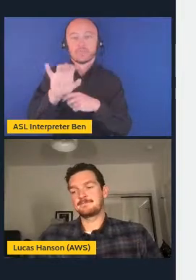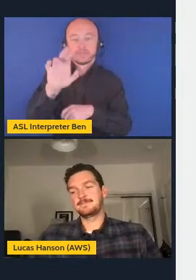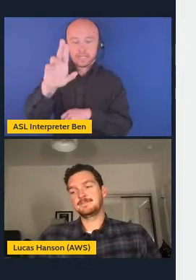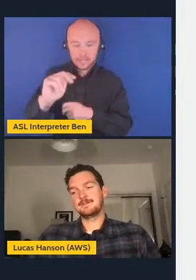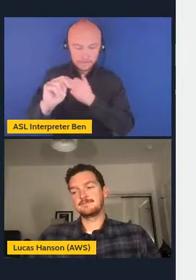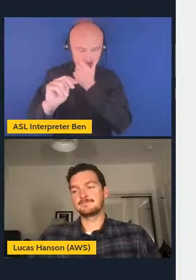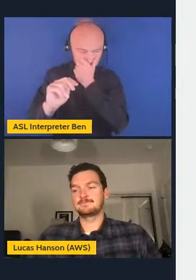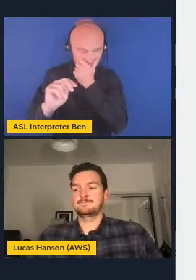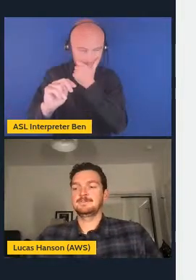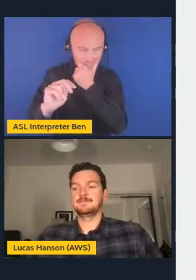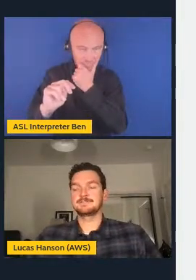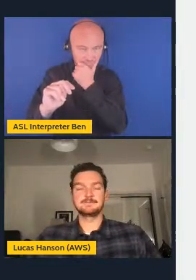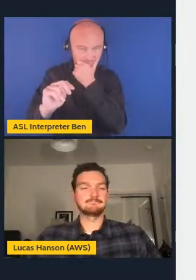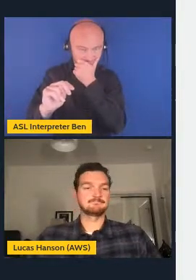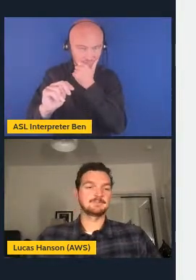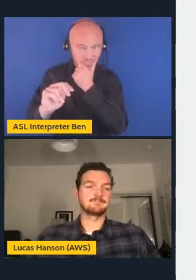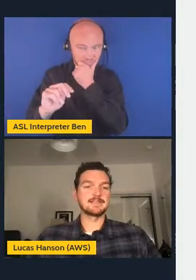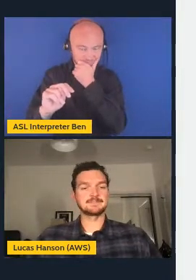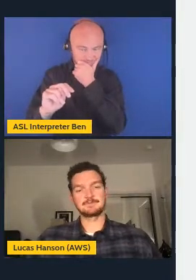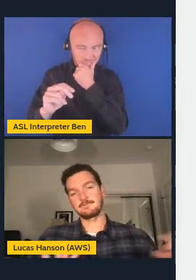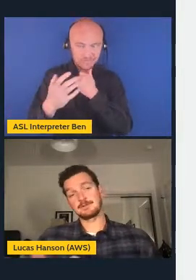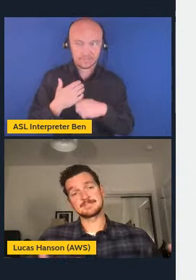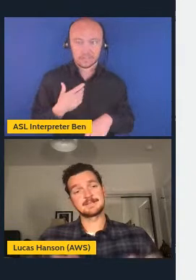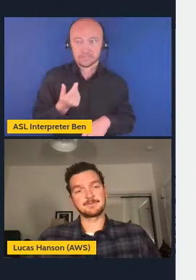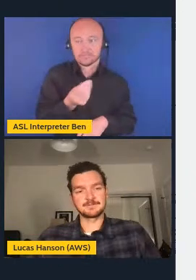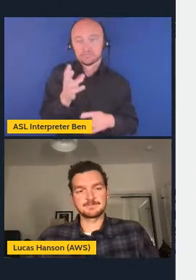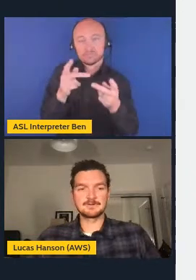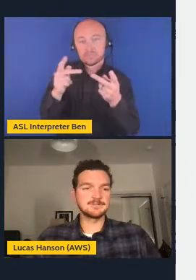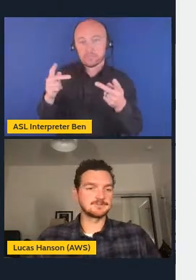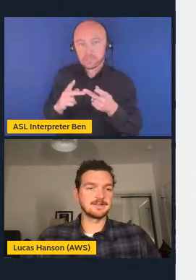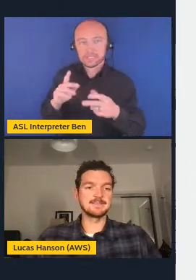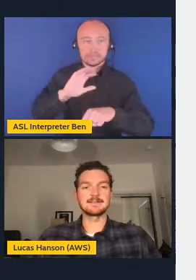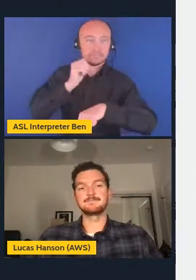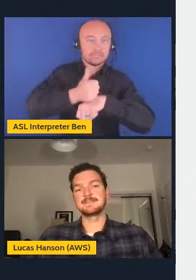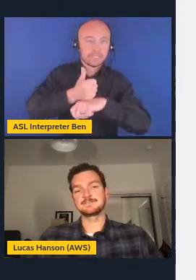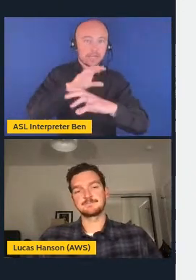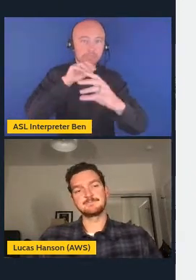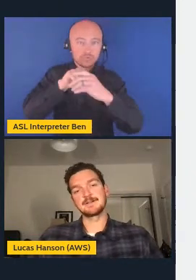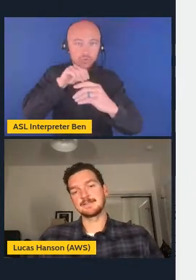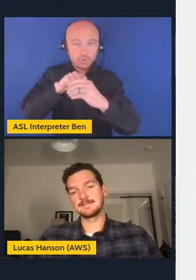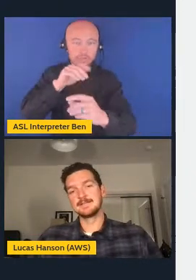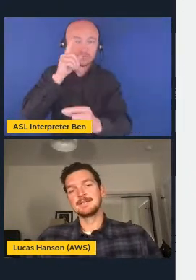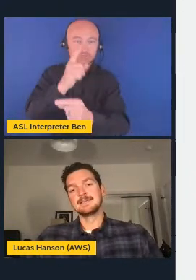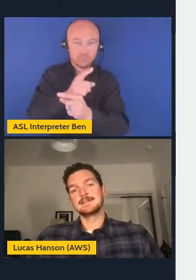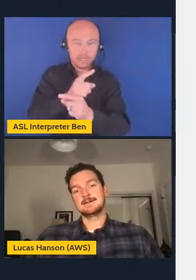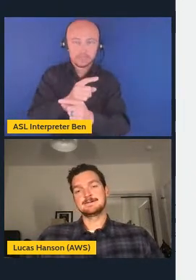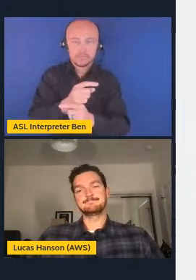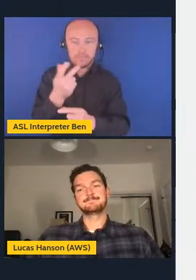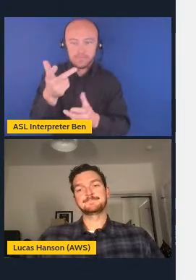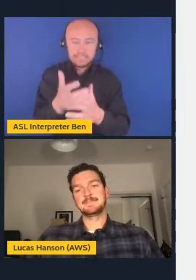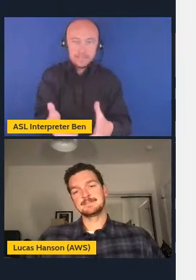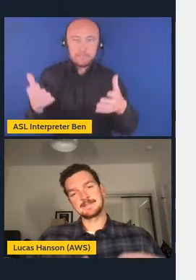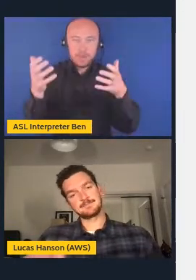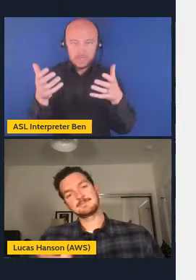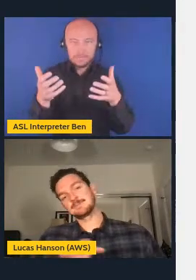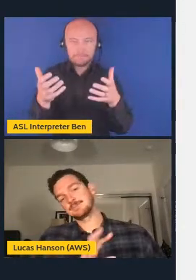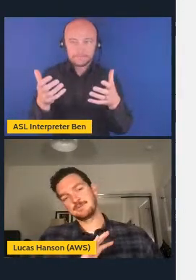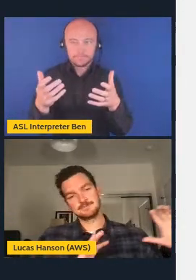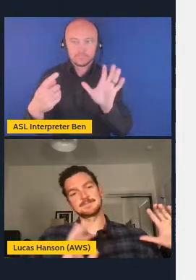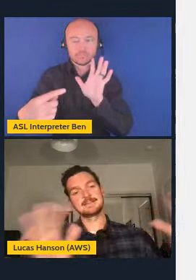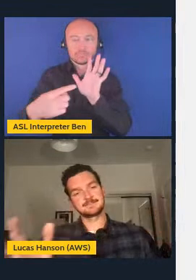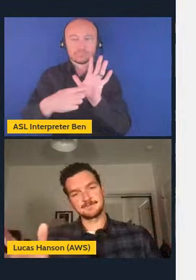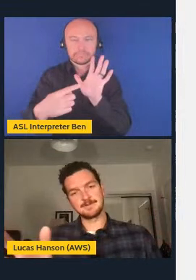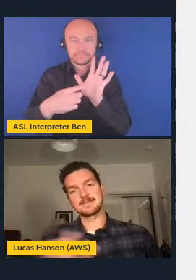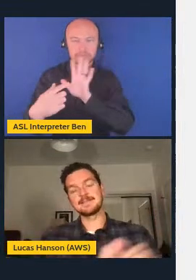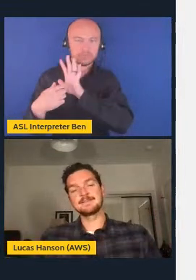have some place where we want to set up our storage, right? That could be an S3 bucket. In the example I was going to show